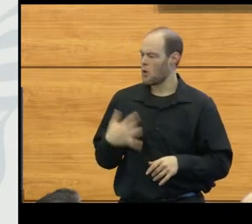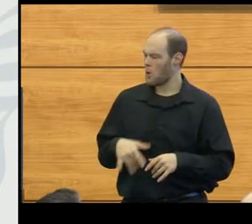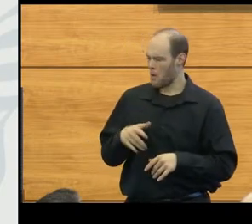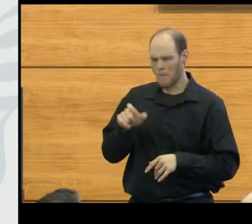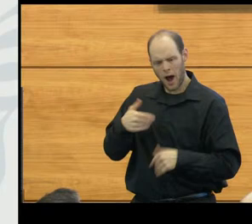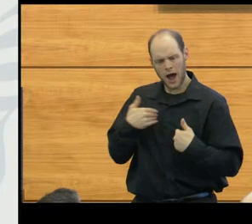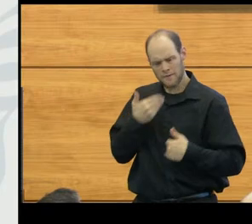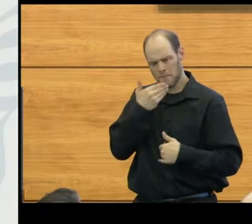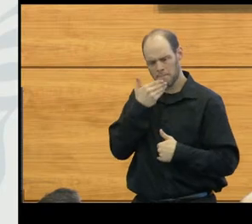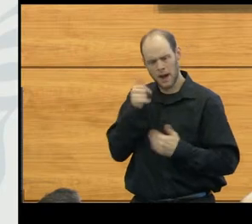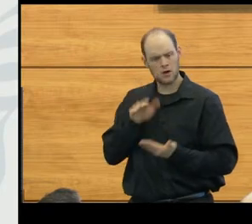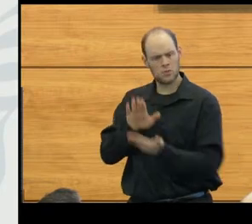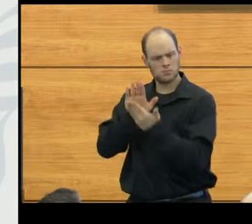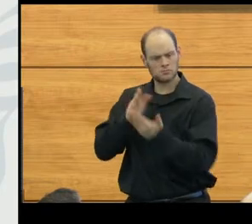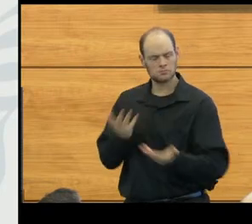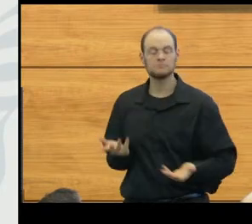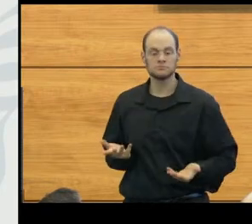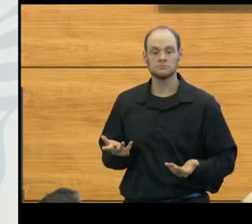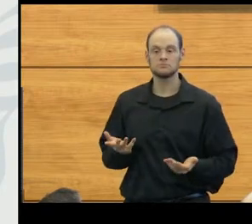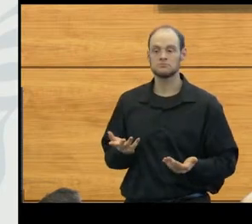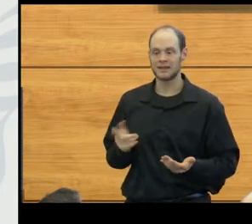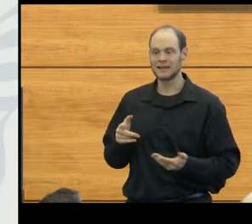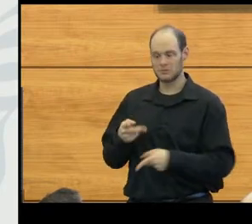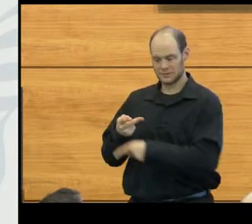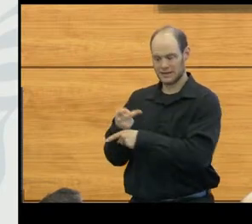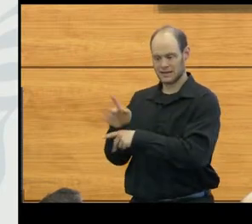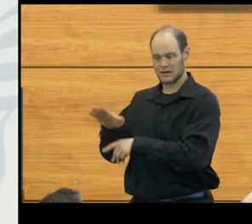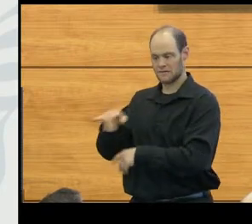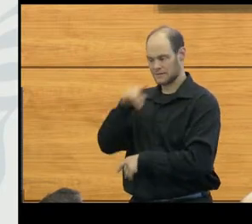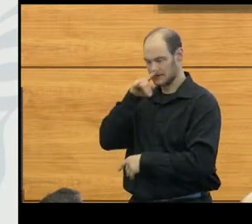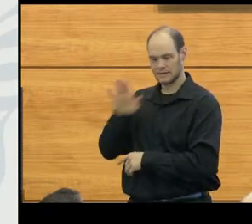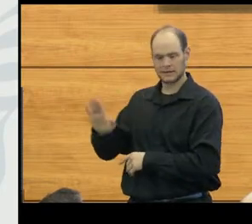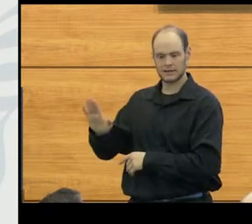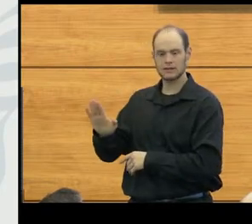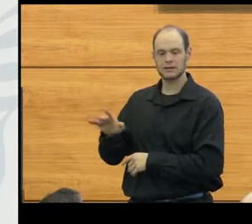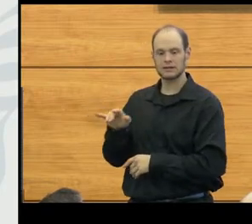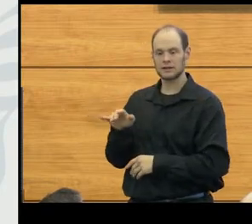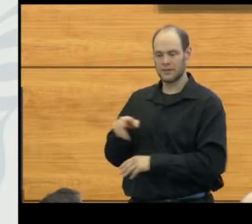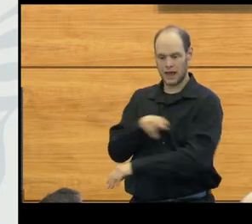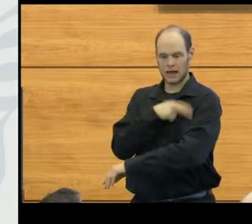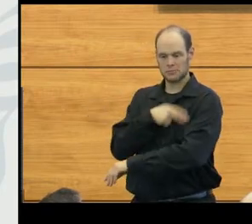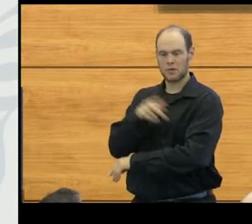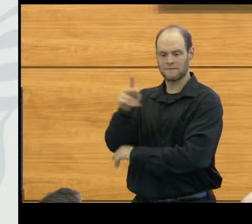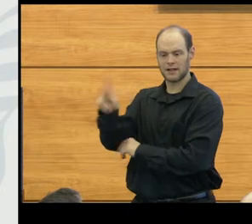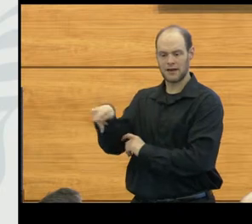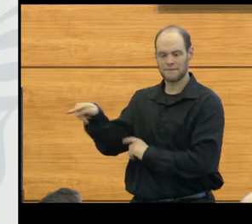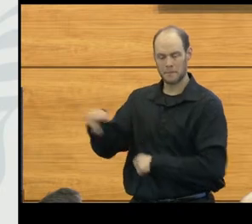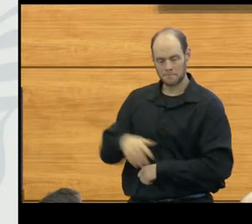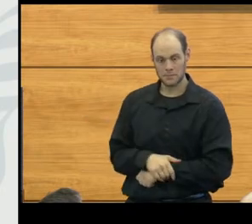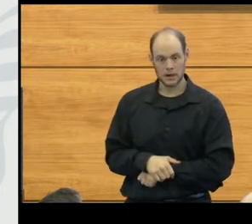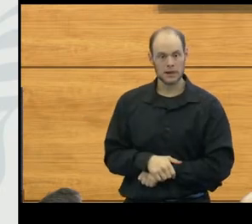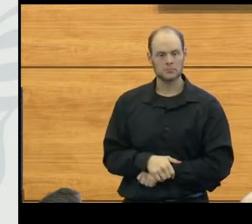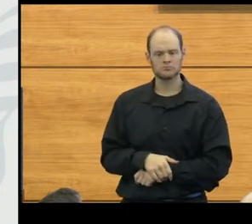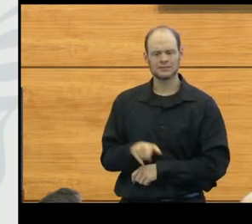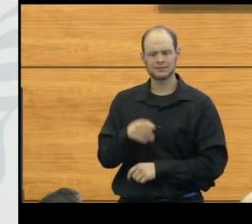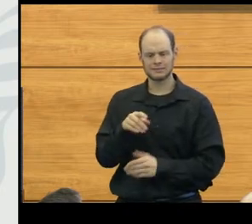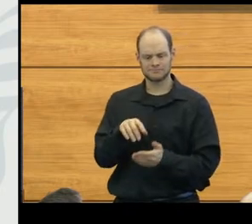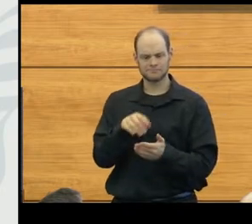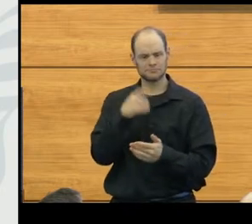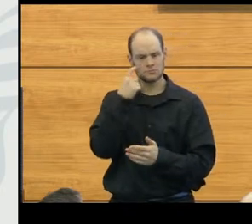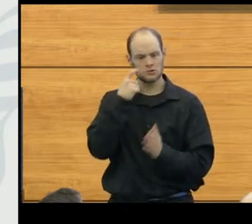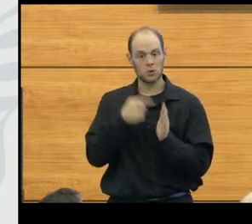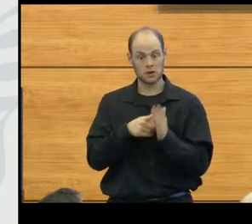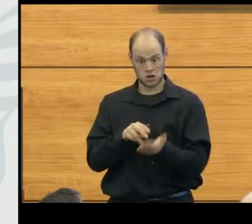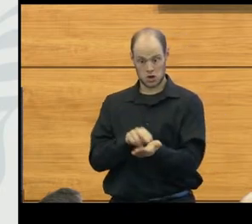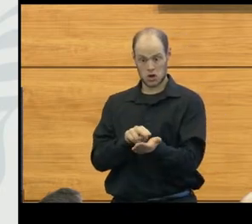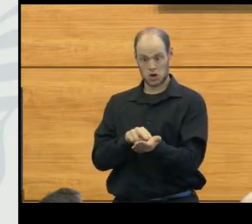better system. He was taking care of his child in the hospital at in Philadelphia when he noted that a